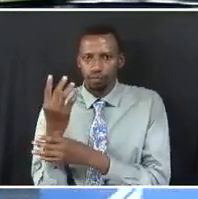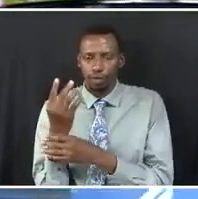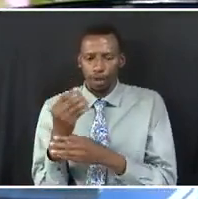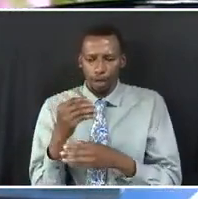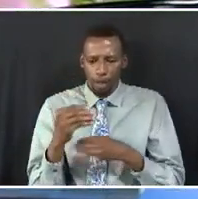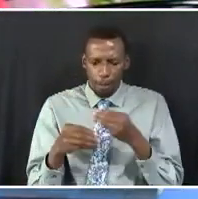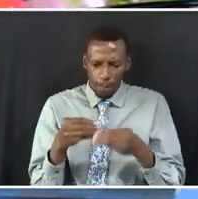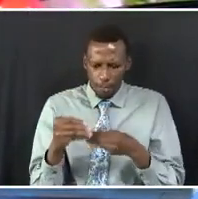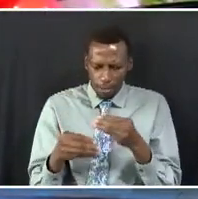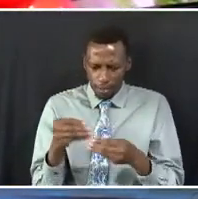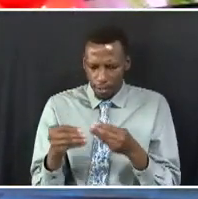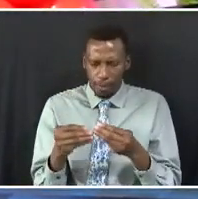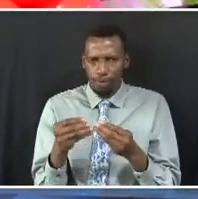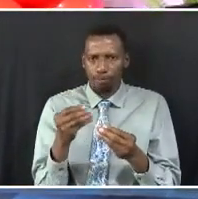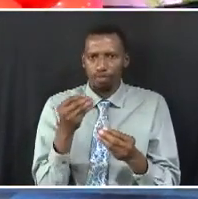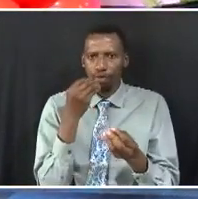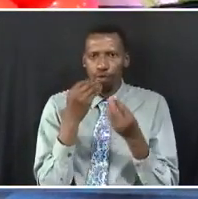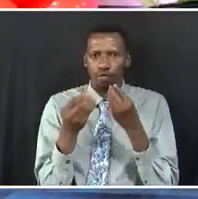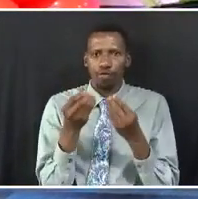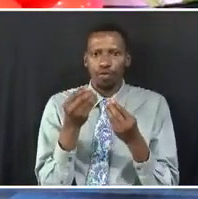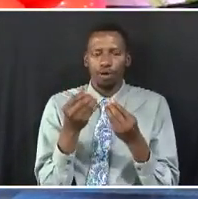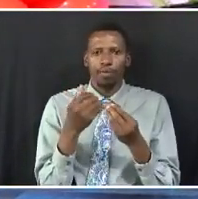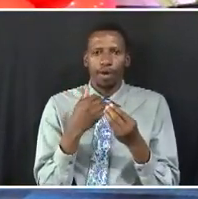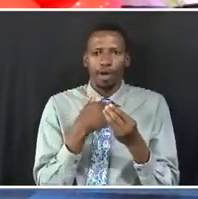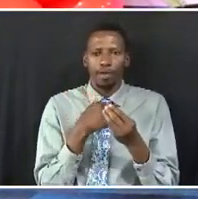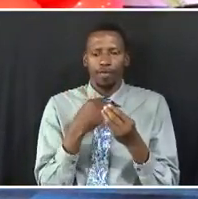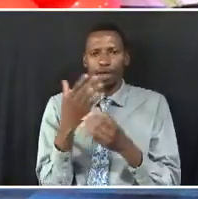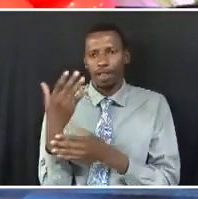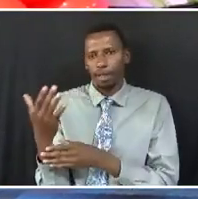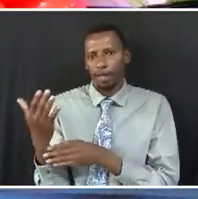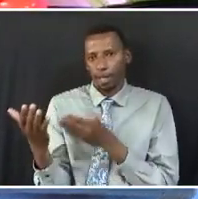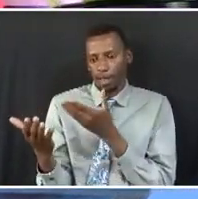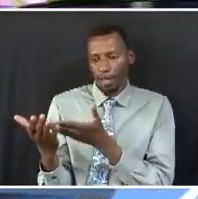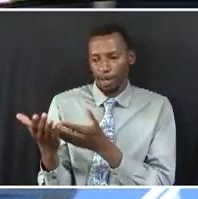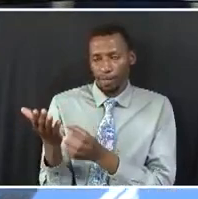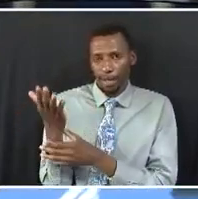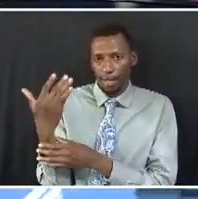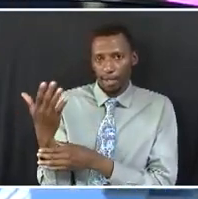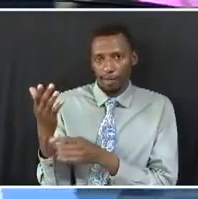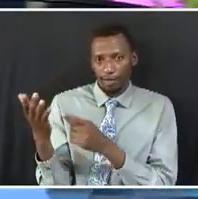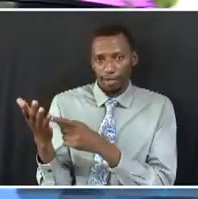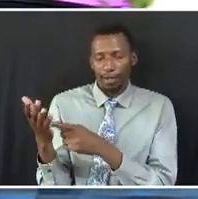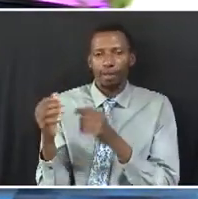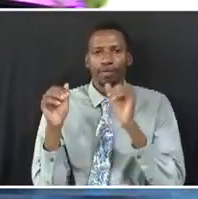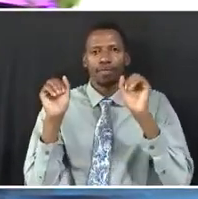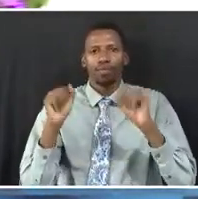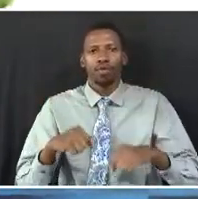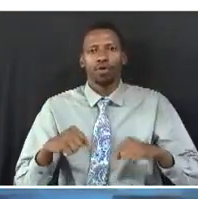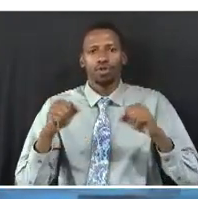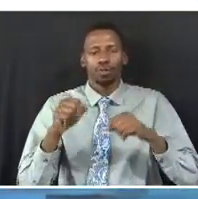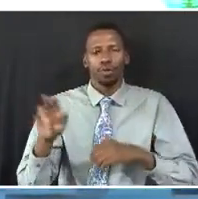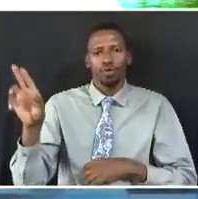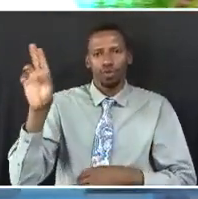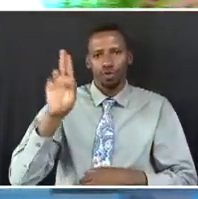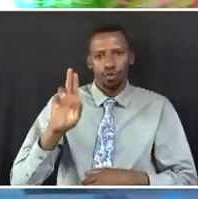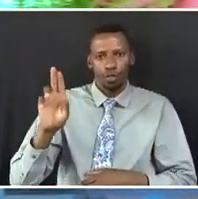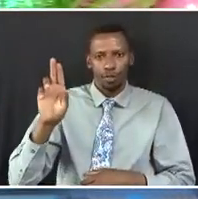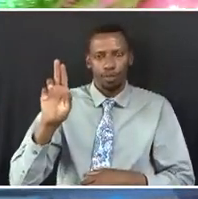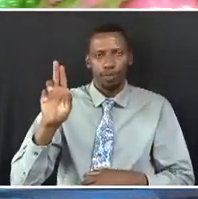They have got little kitchens on their leaves. And in these kitchens, they're able to use